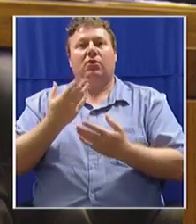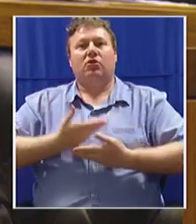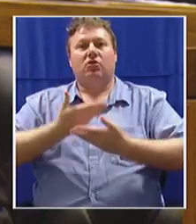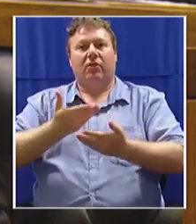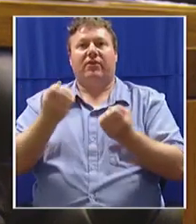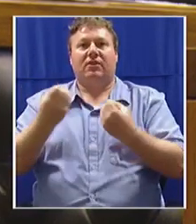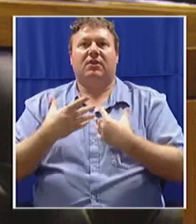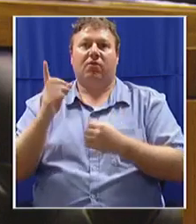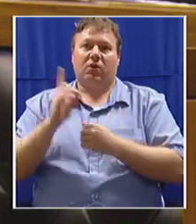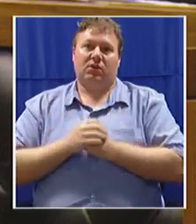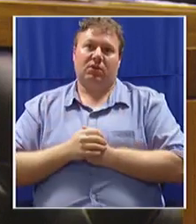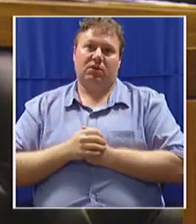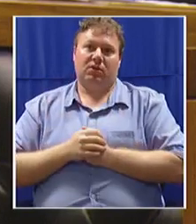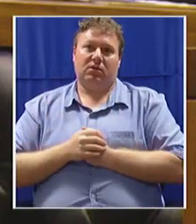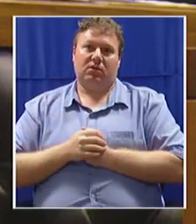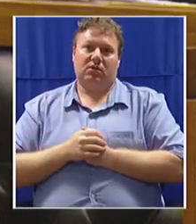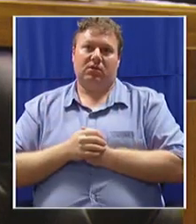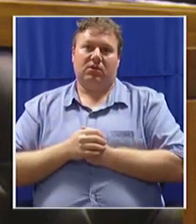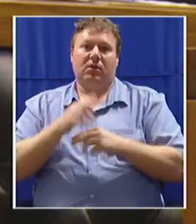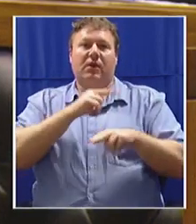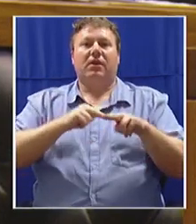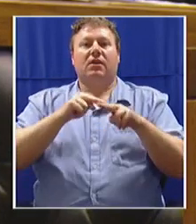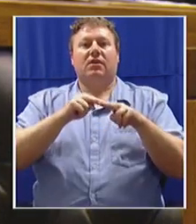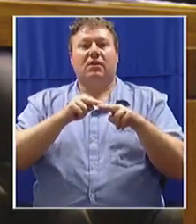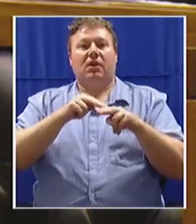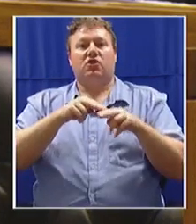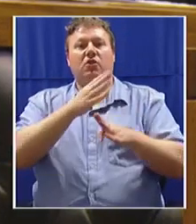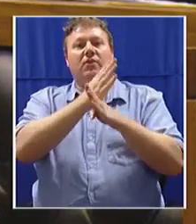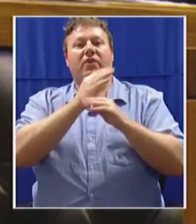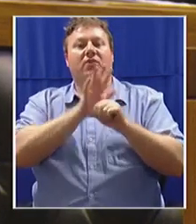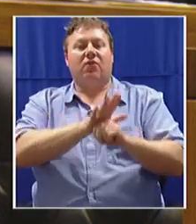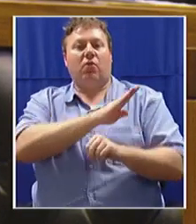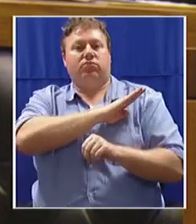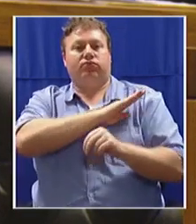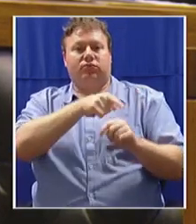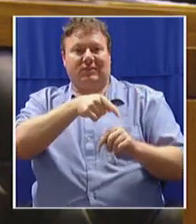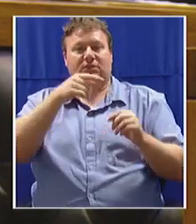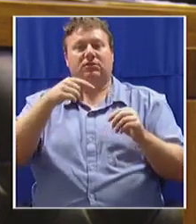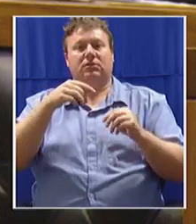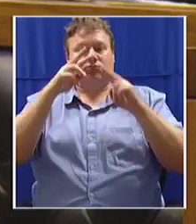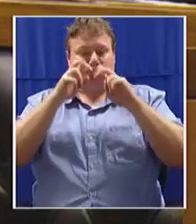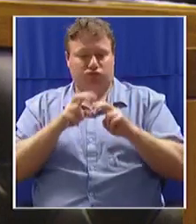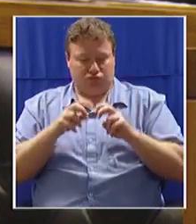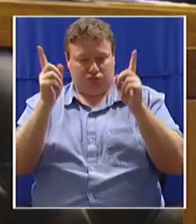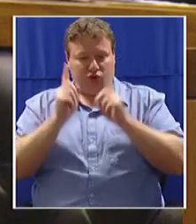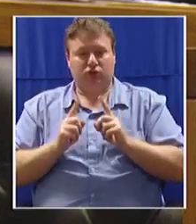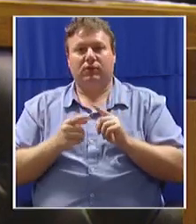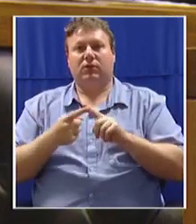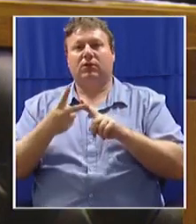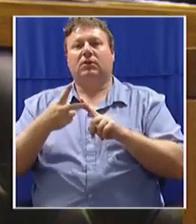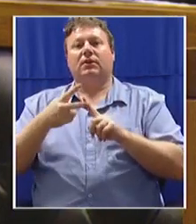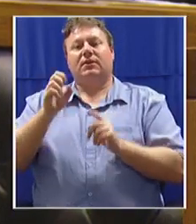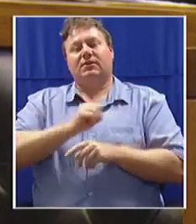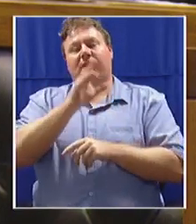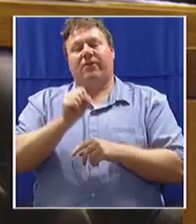the Intelligence Division of the National Defense Force, the Intelligence Division of the South African